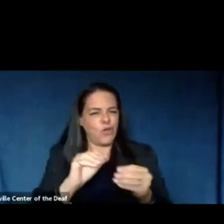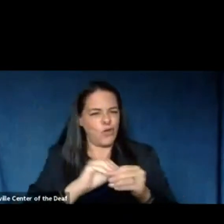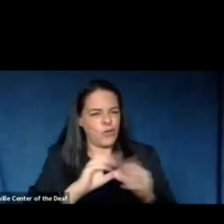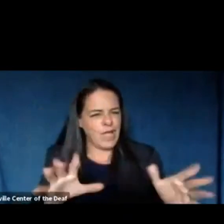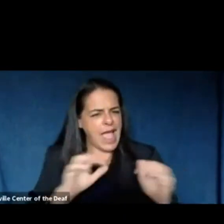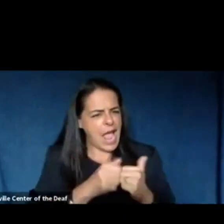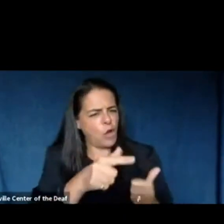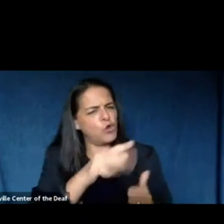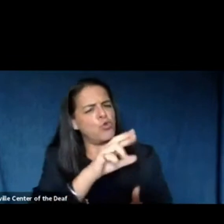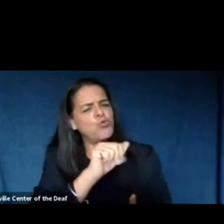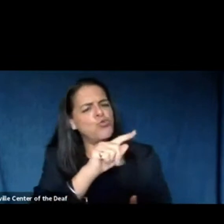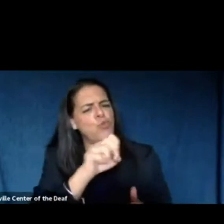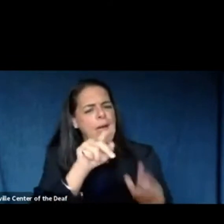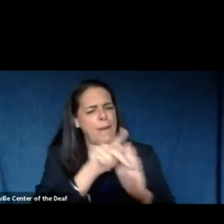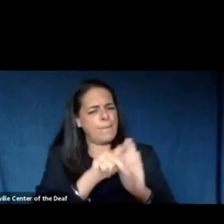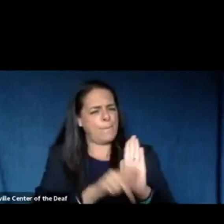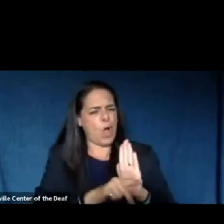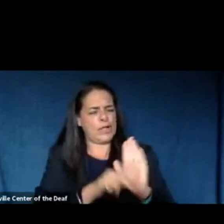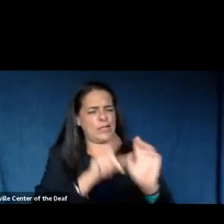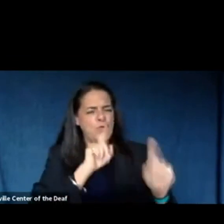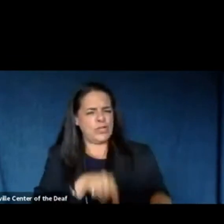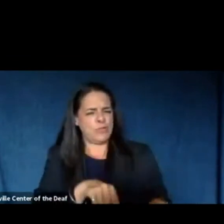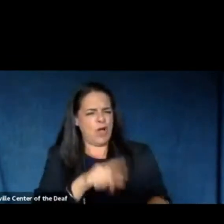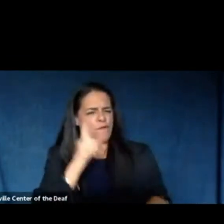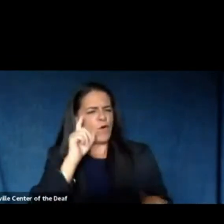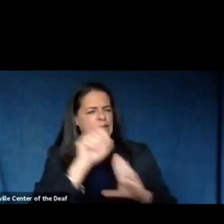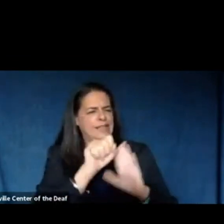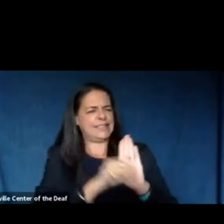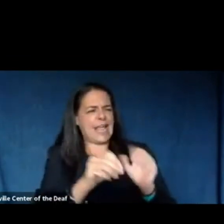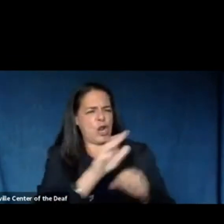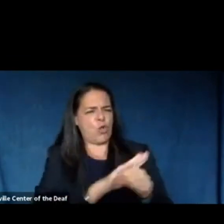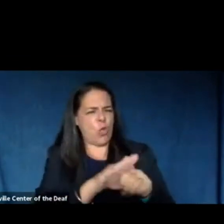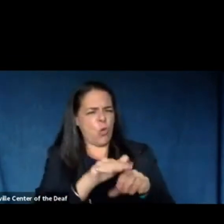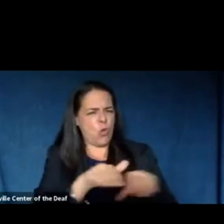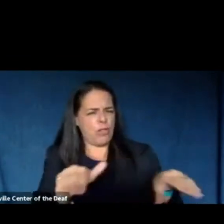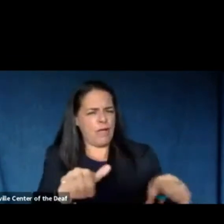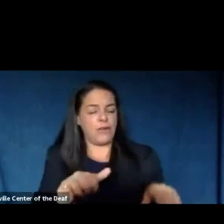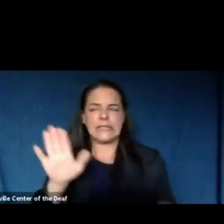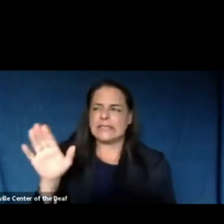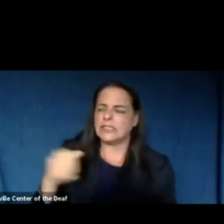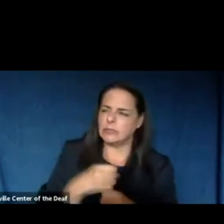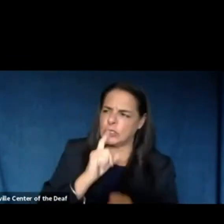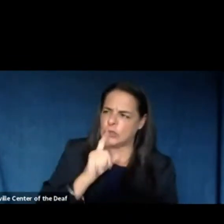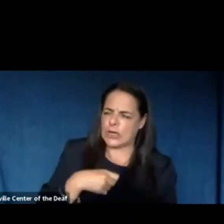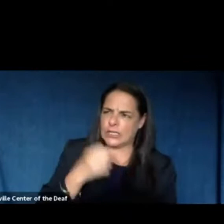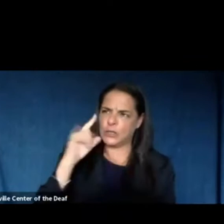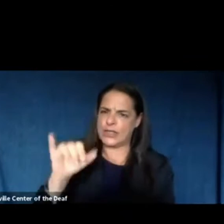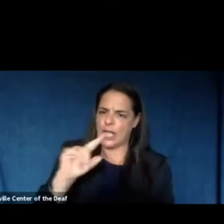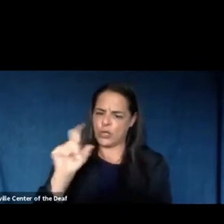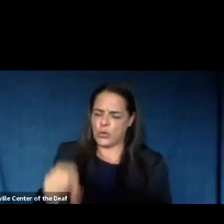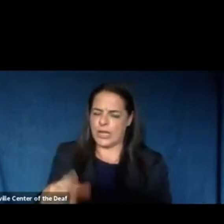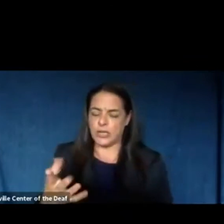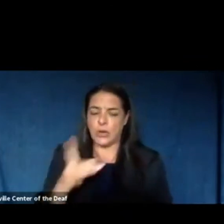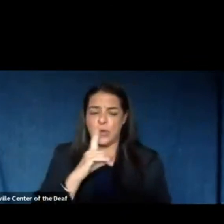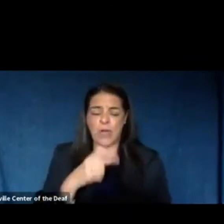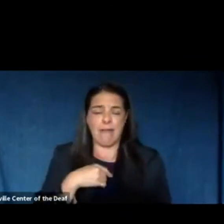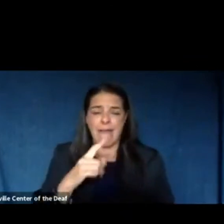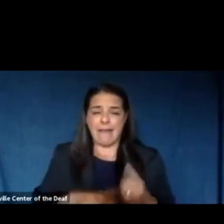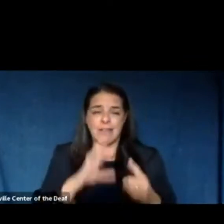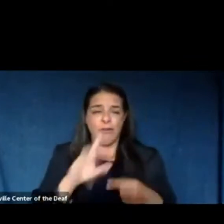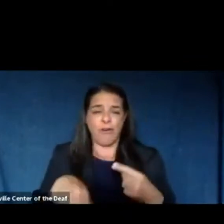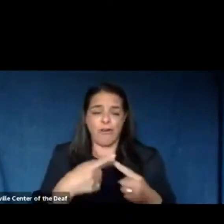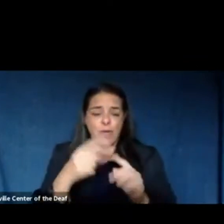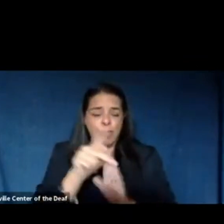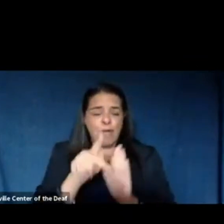level? Making sure I understand. So, you know, I can't really speak about the policies that are